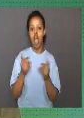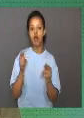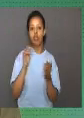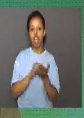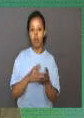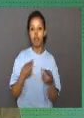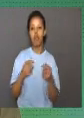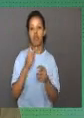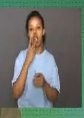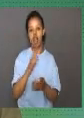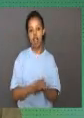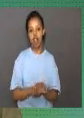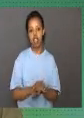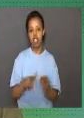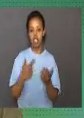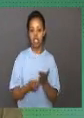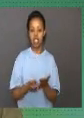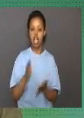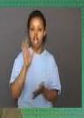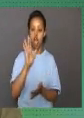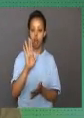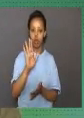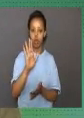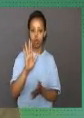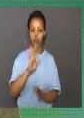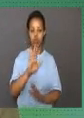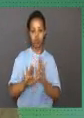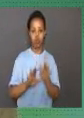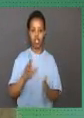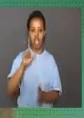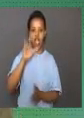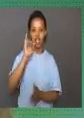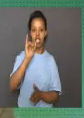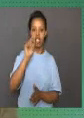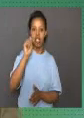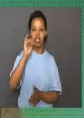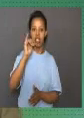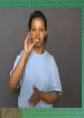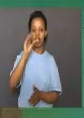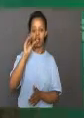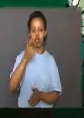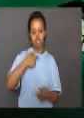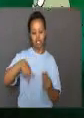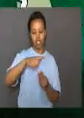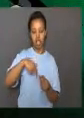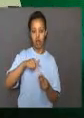the 5 stages of the lytic cycle. You may begin now.